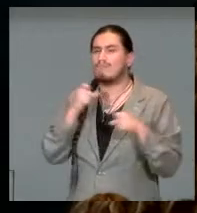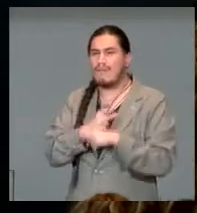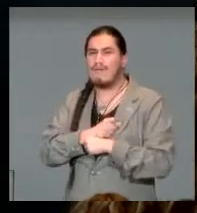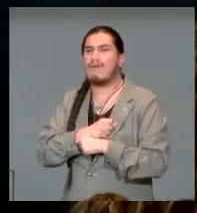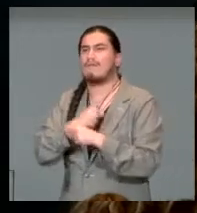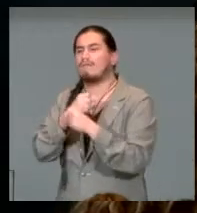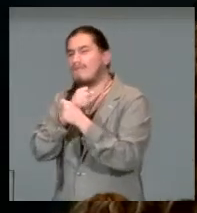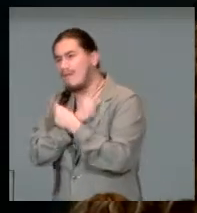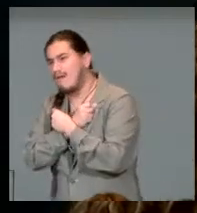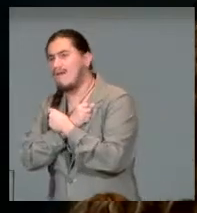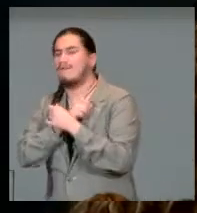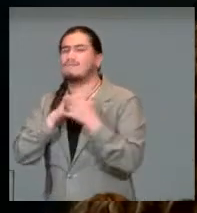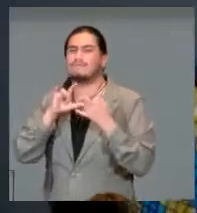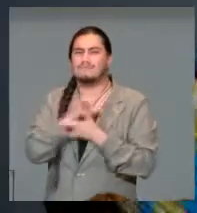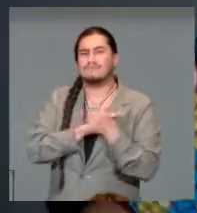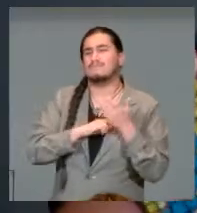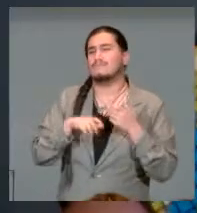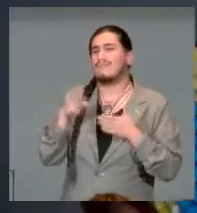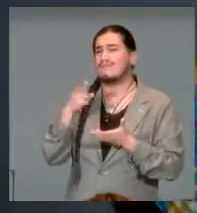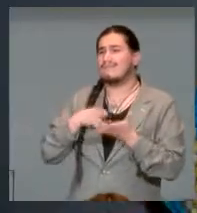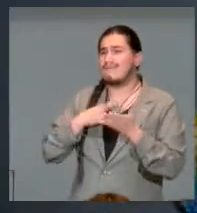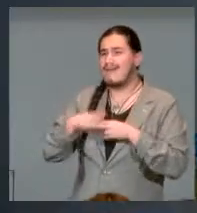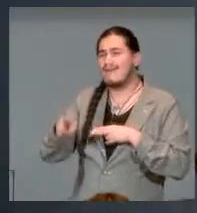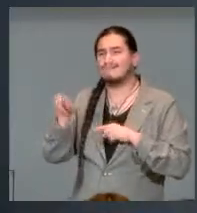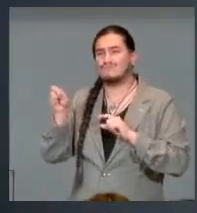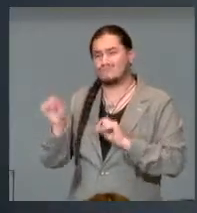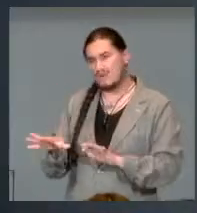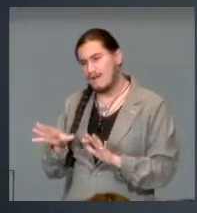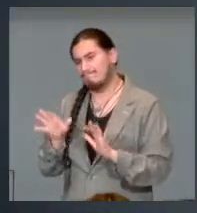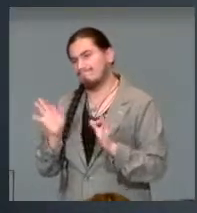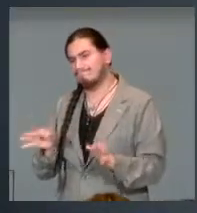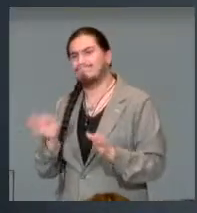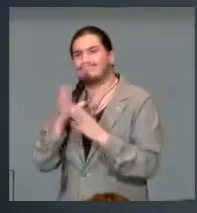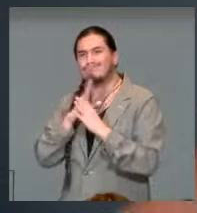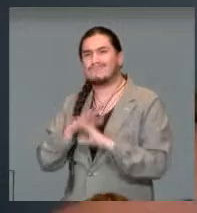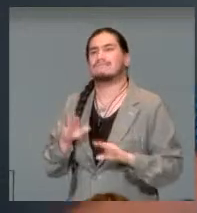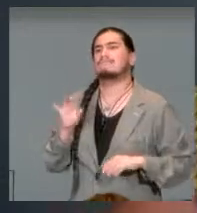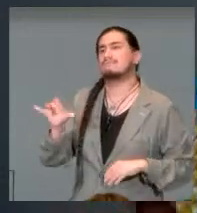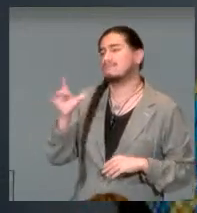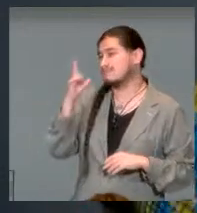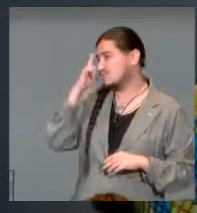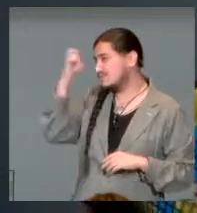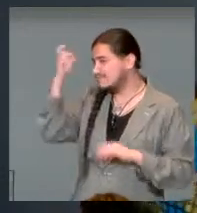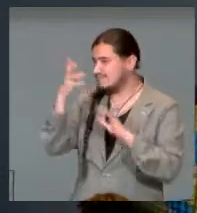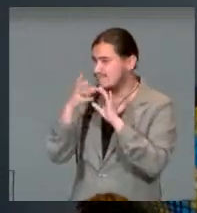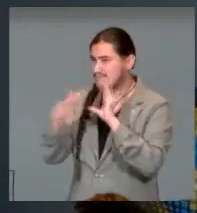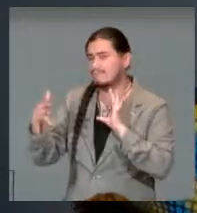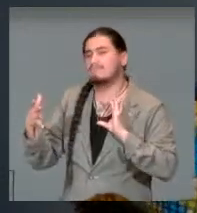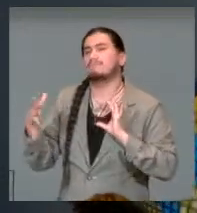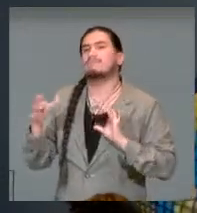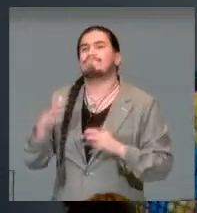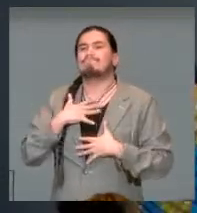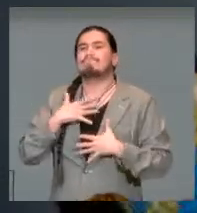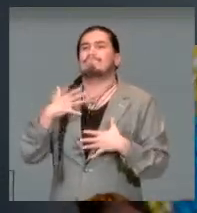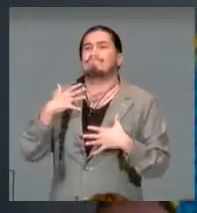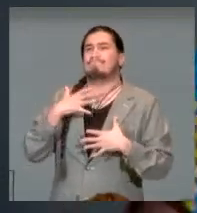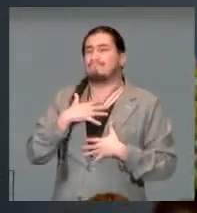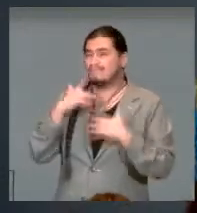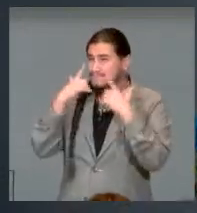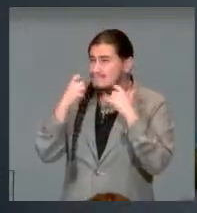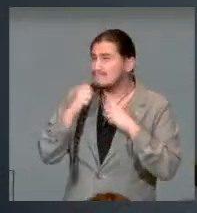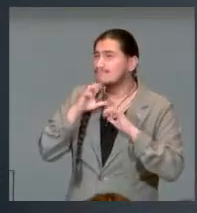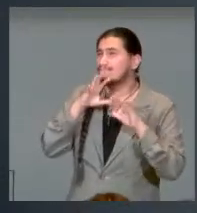and turning. The breath is Nia Wilson's cheerleader dreams escaping from her throat. The breath